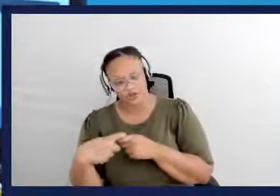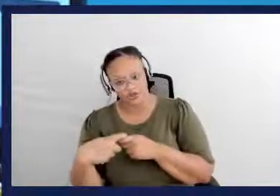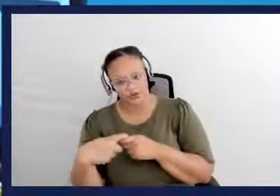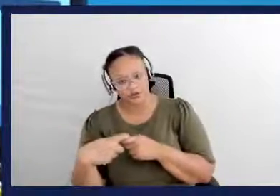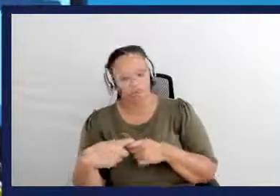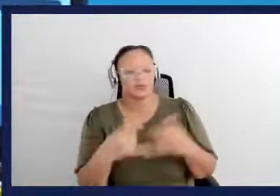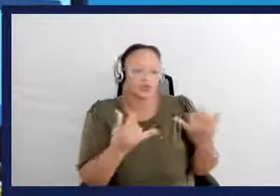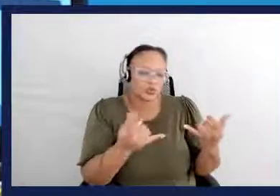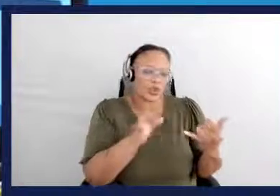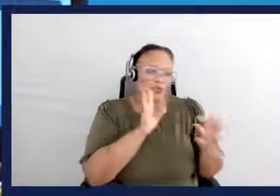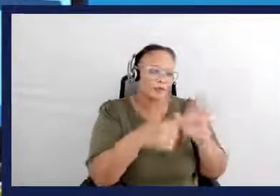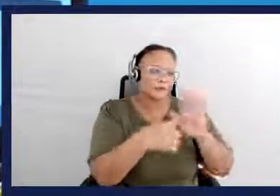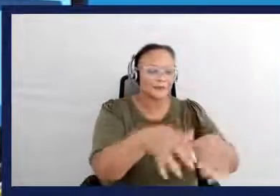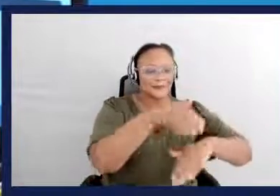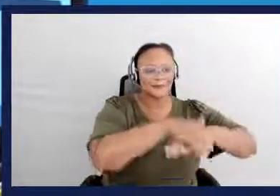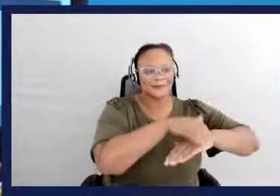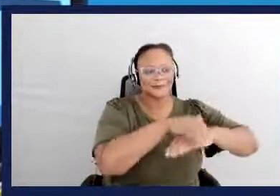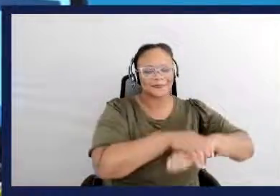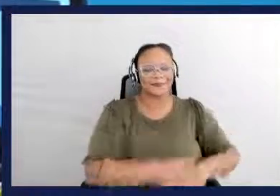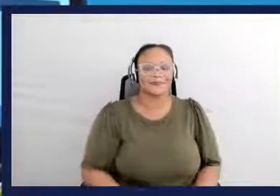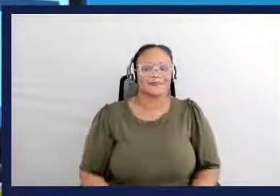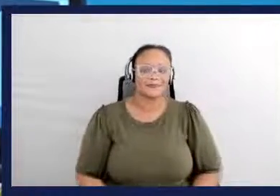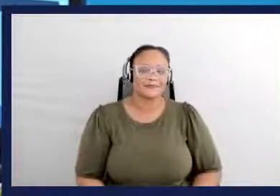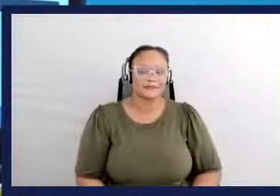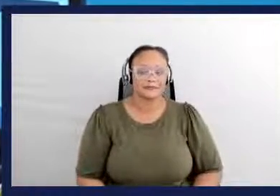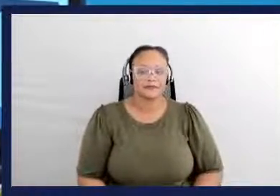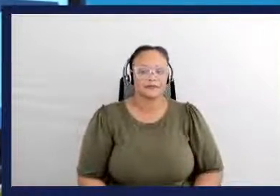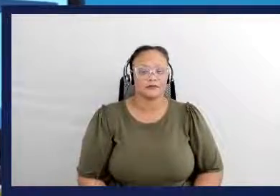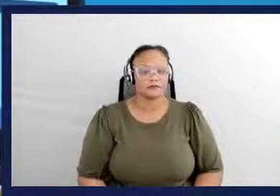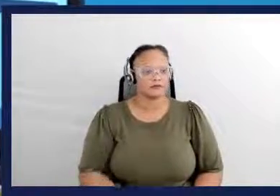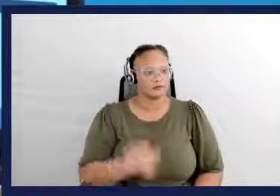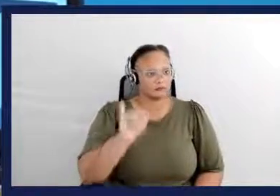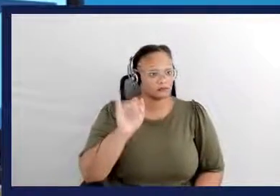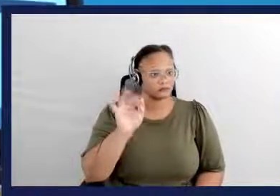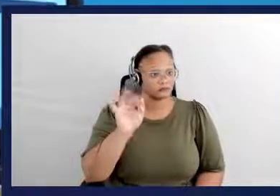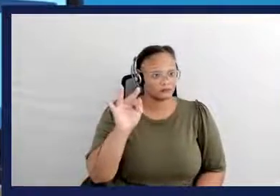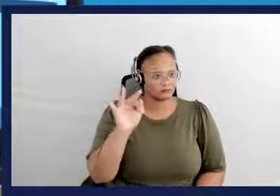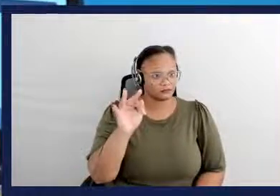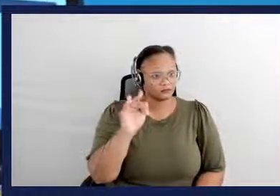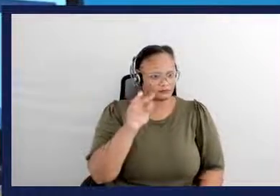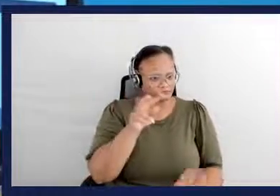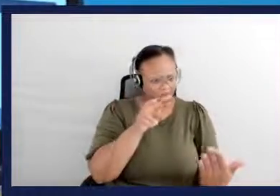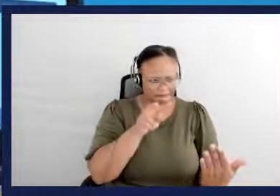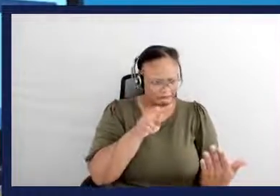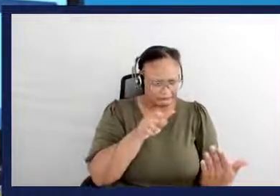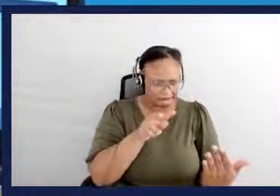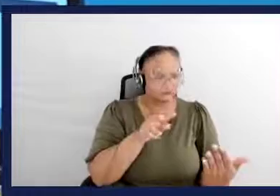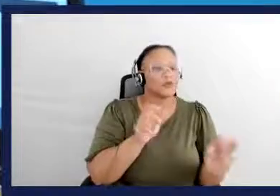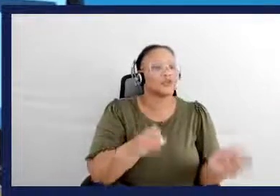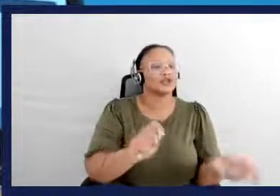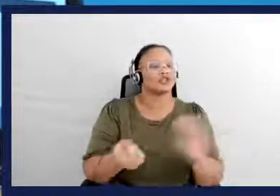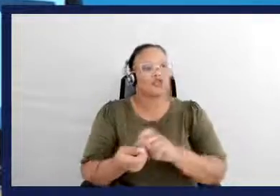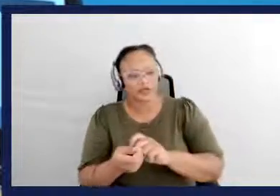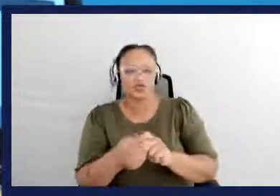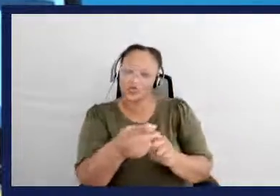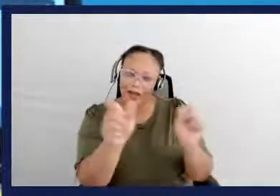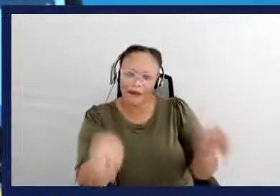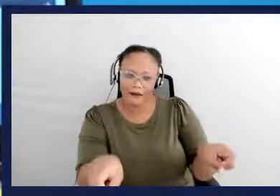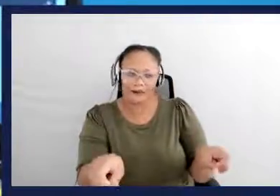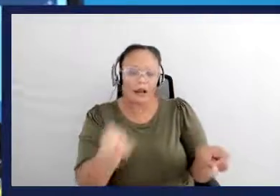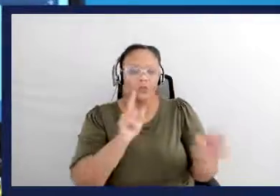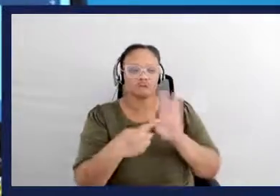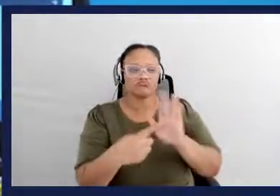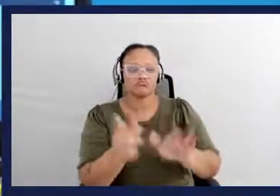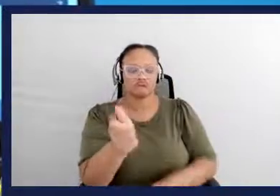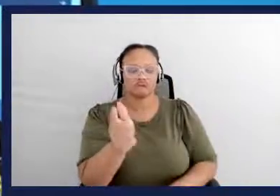English, there is, if the voter wants to change, they're able to do that, and I'll demonstrate that as we go through. But